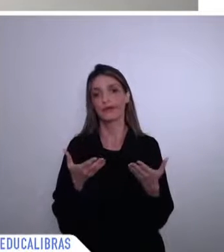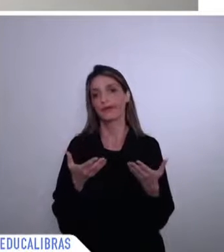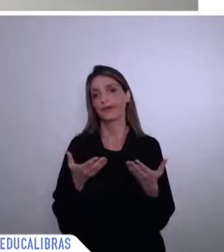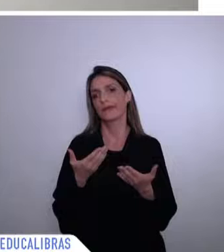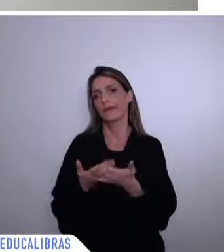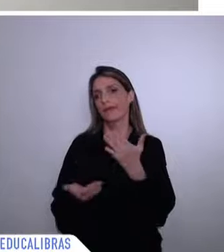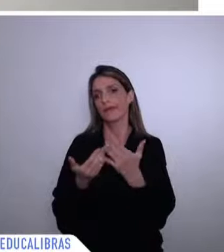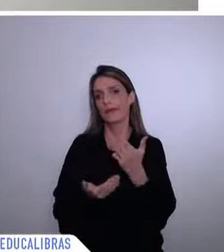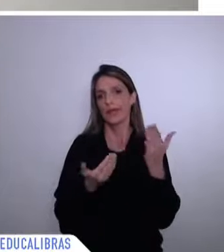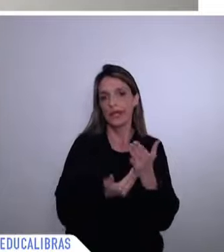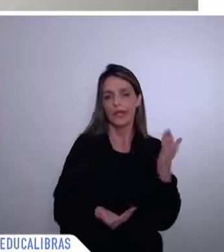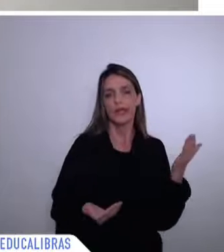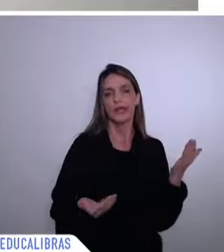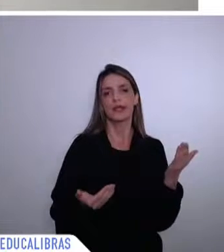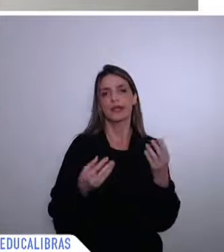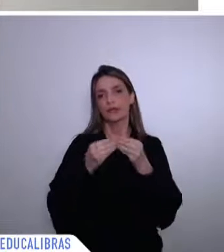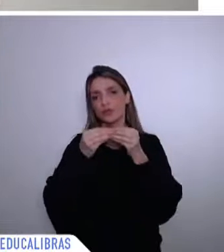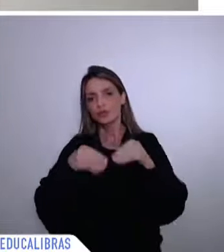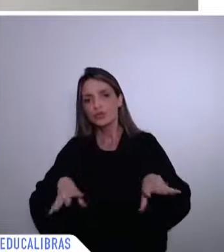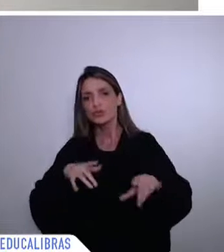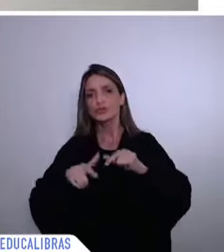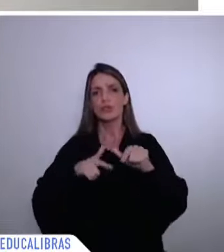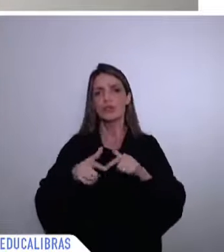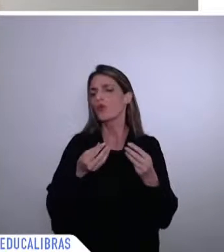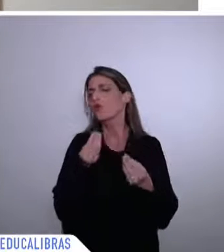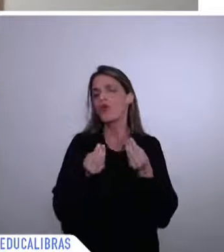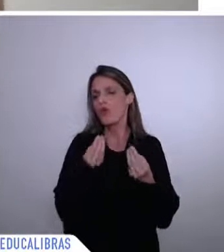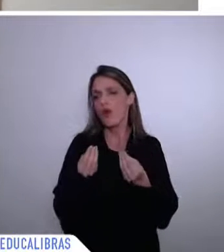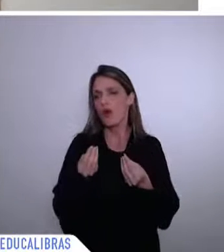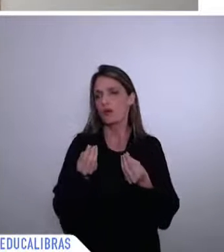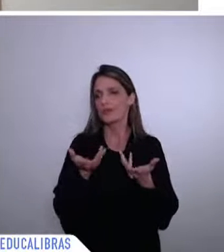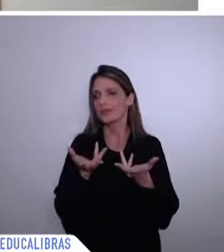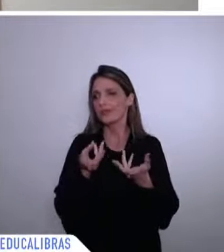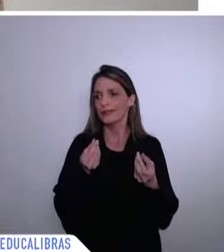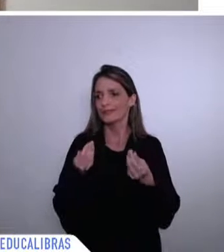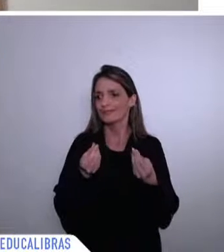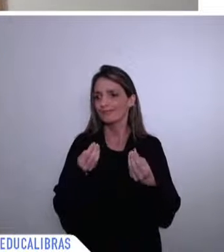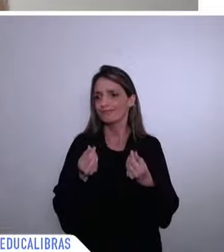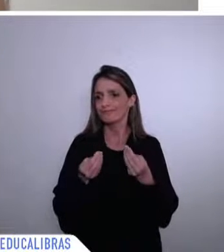and new policies do not come at the expense and at the loss of